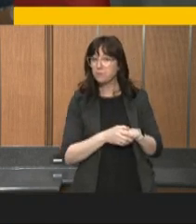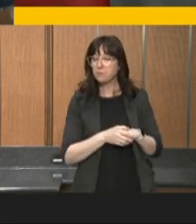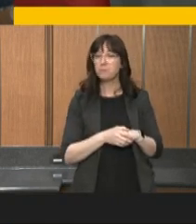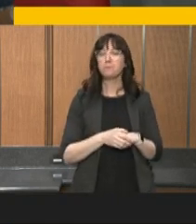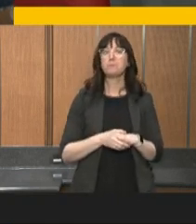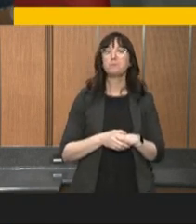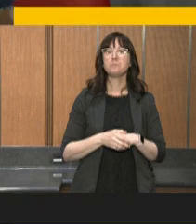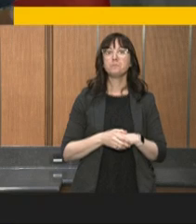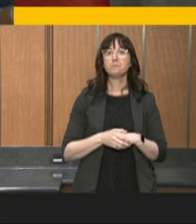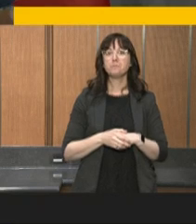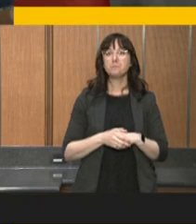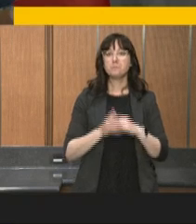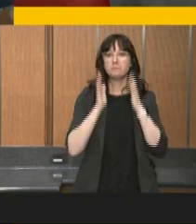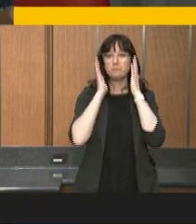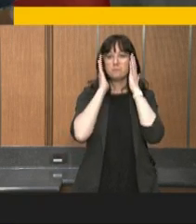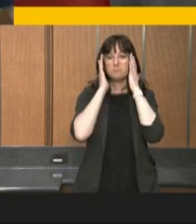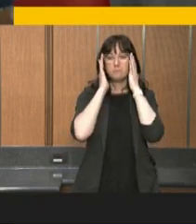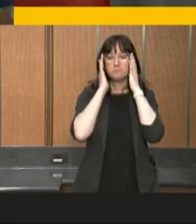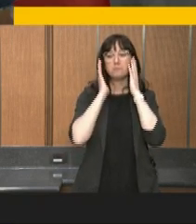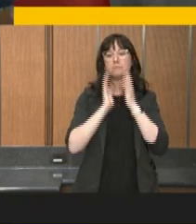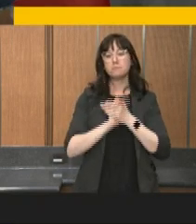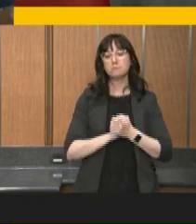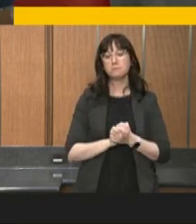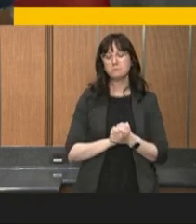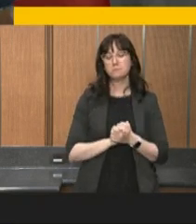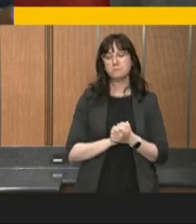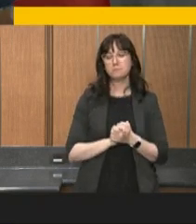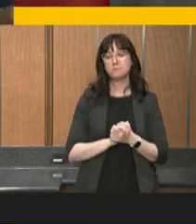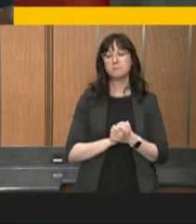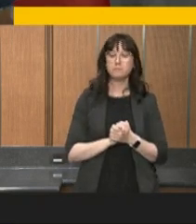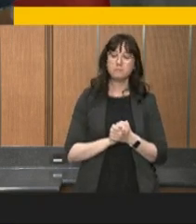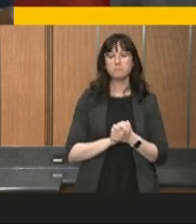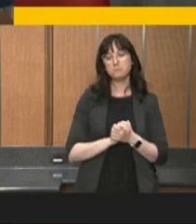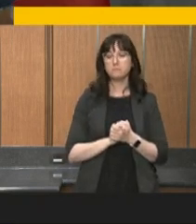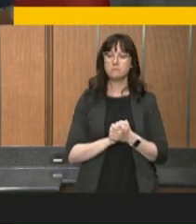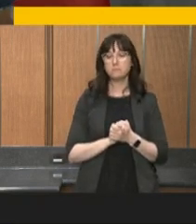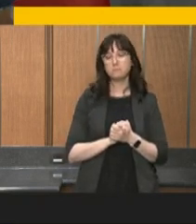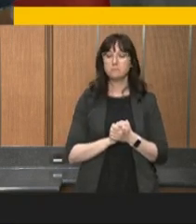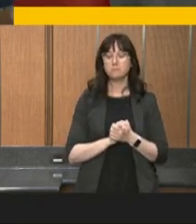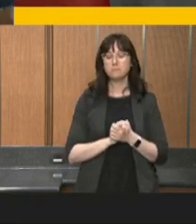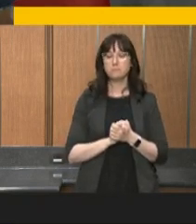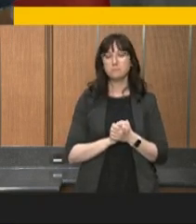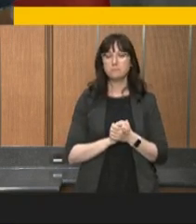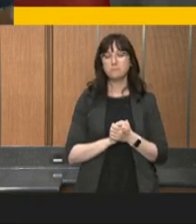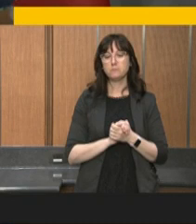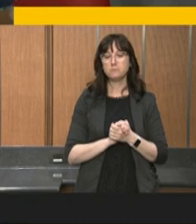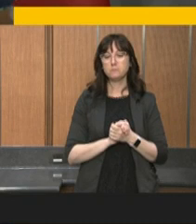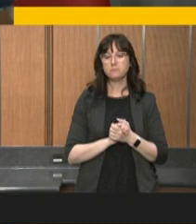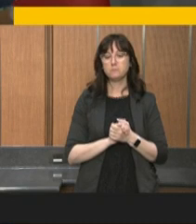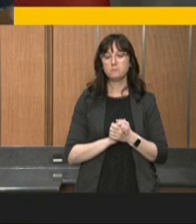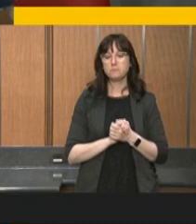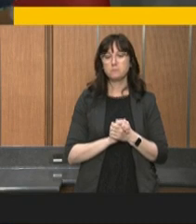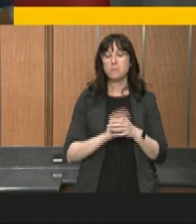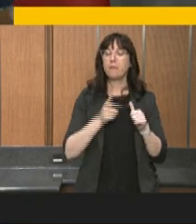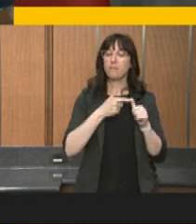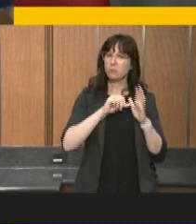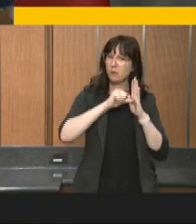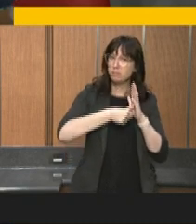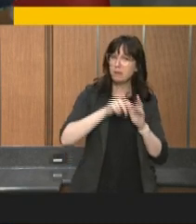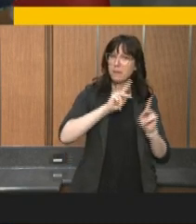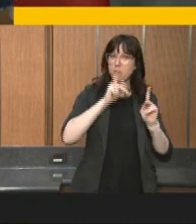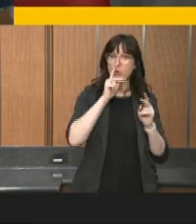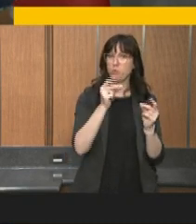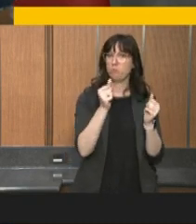Now, those rather will not be made. We're going to focus on people who need our help more